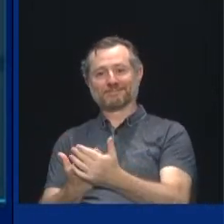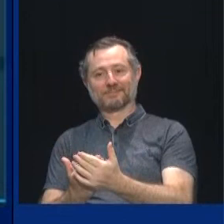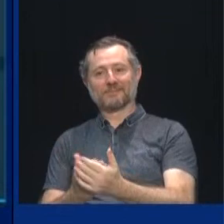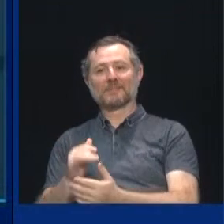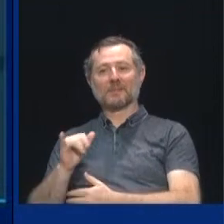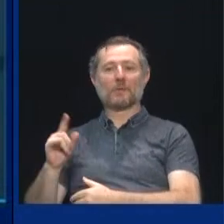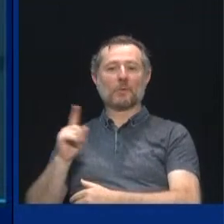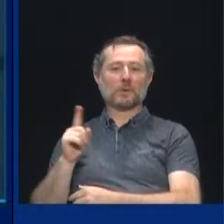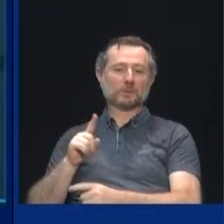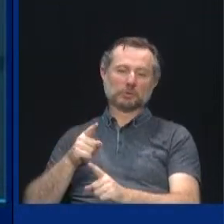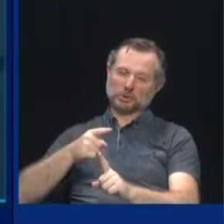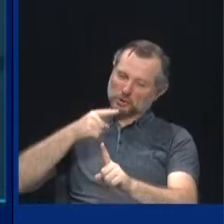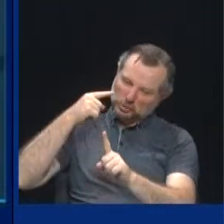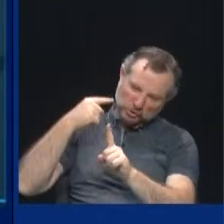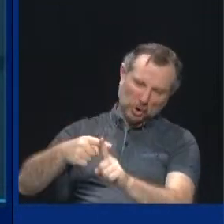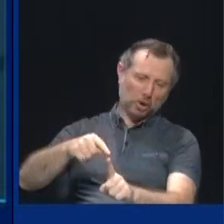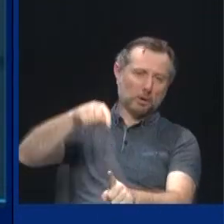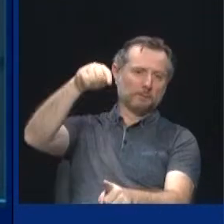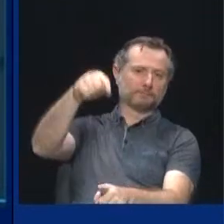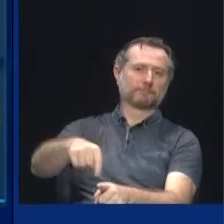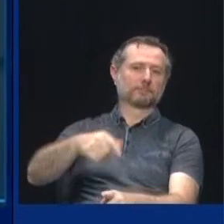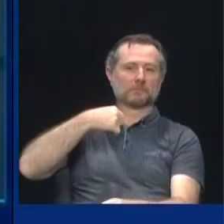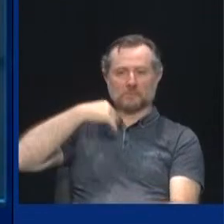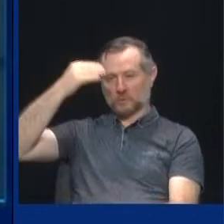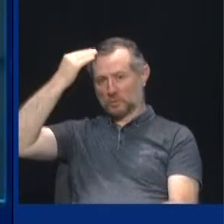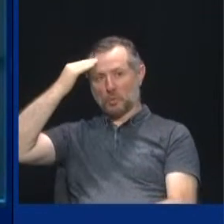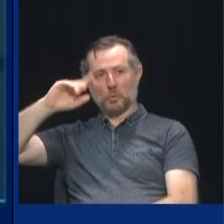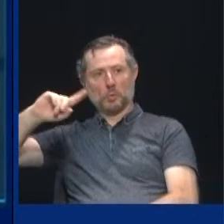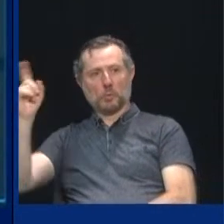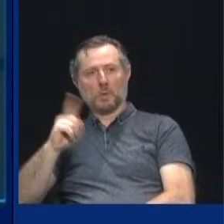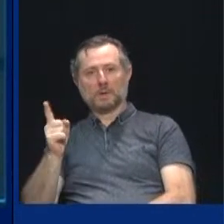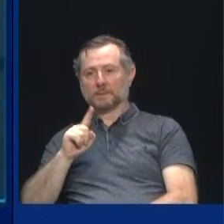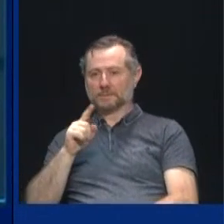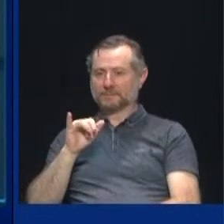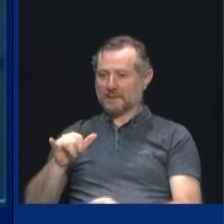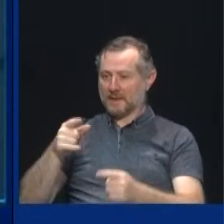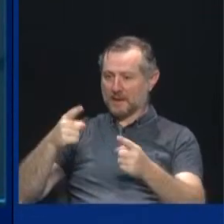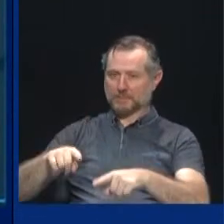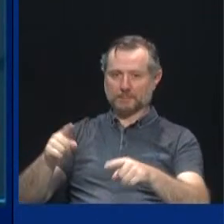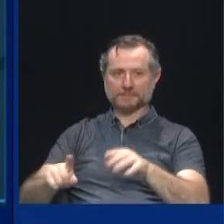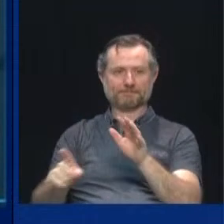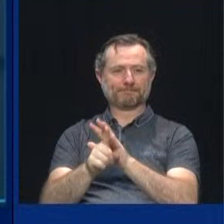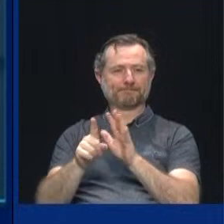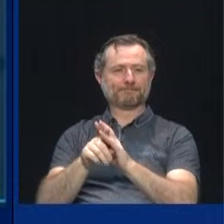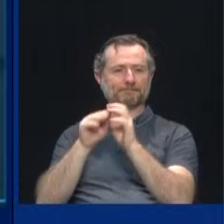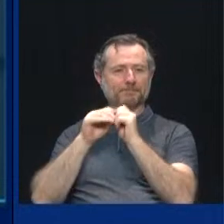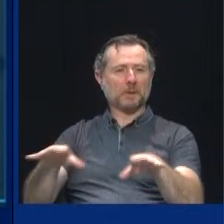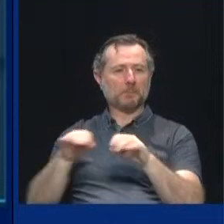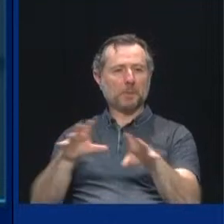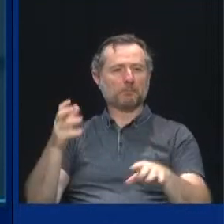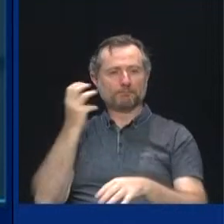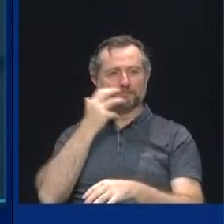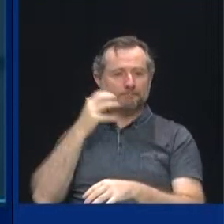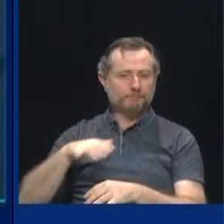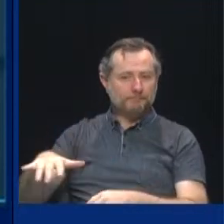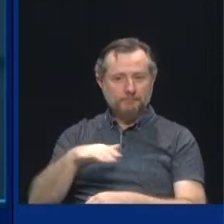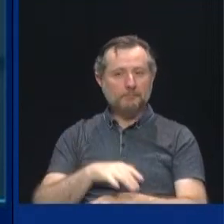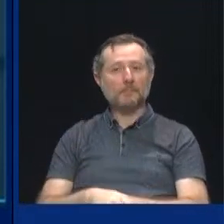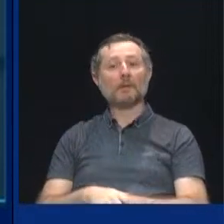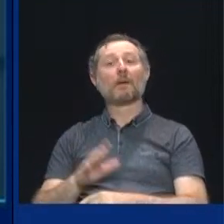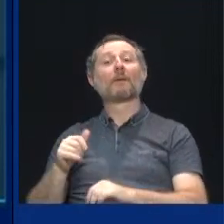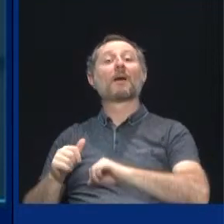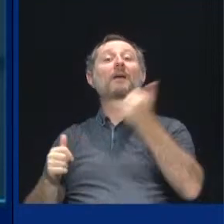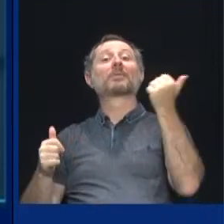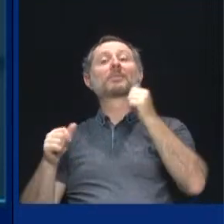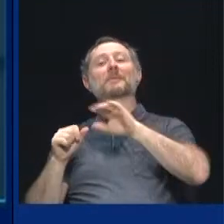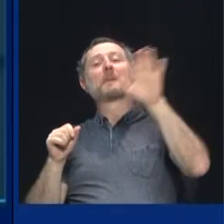know where this is happening and where this is spreading. Other parts of the state, it's in the Mid-Hudson, it's all over the